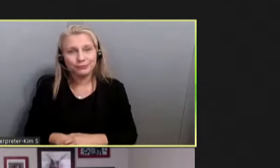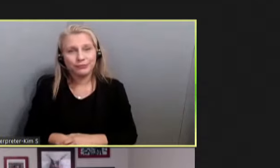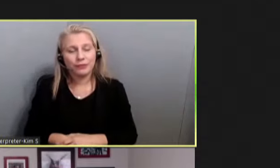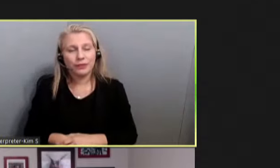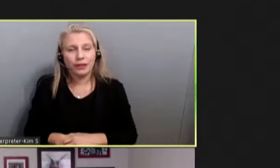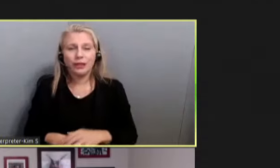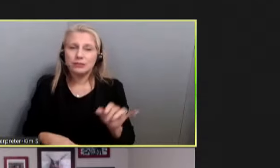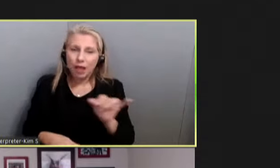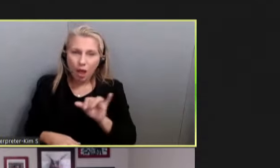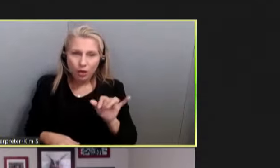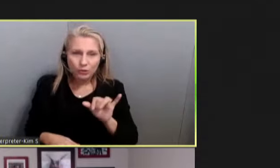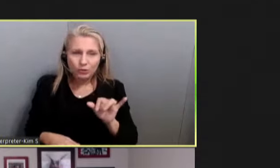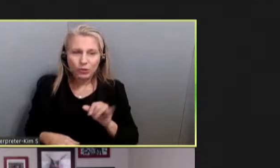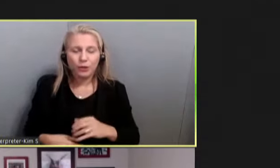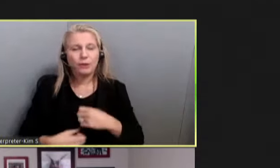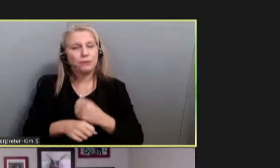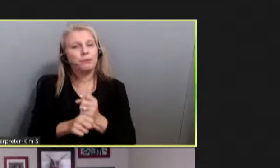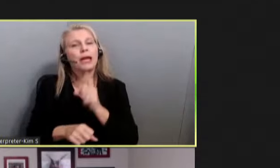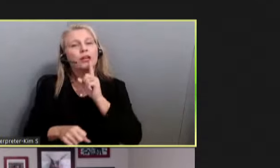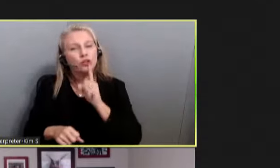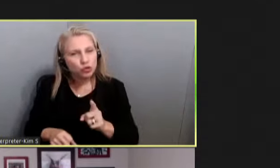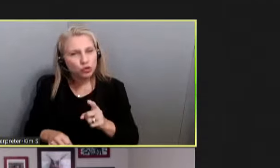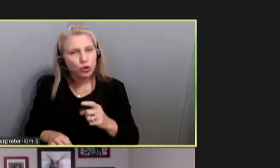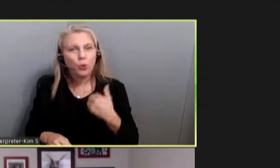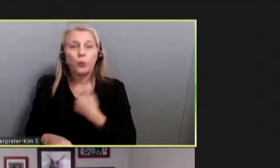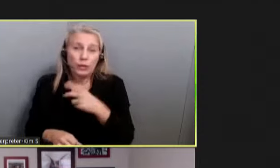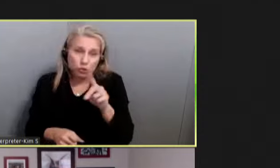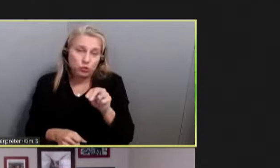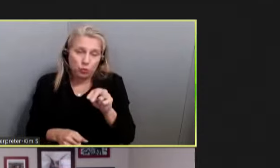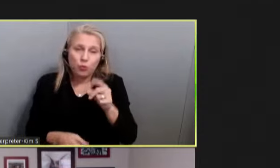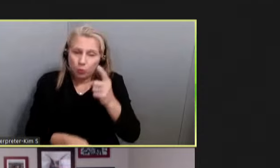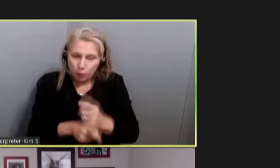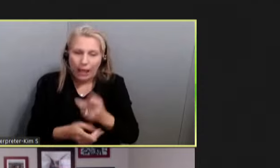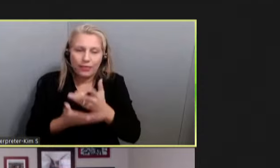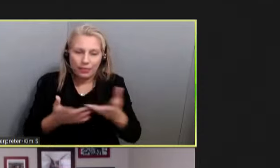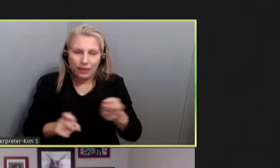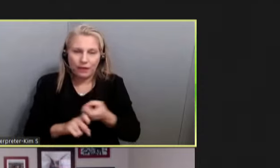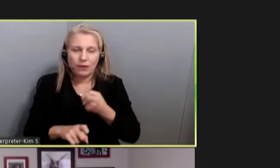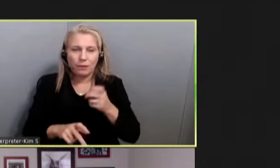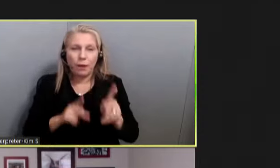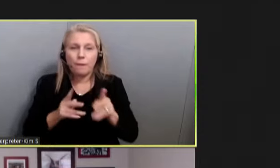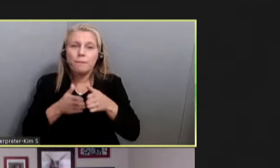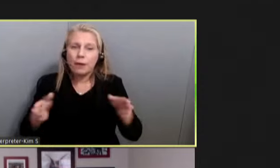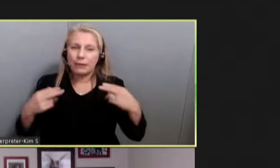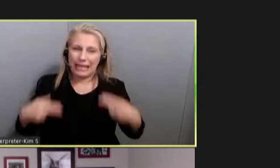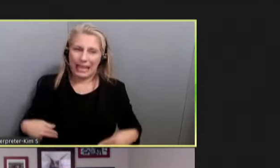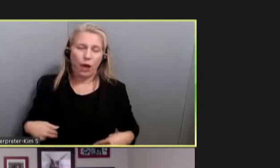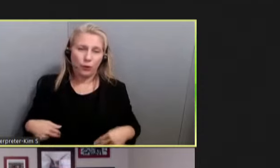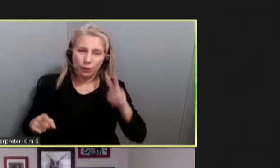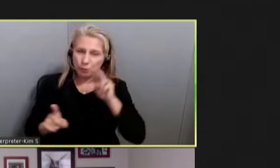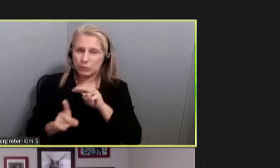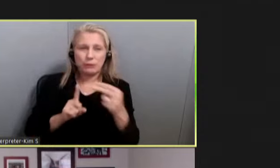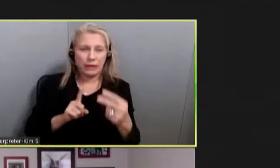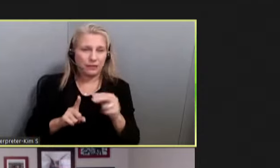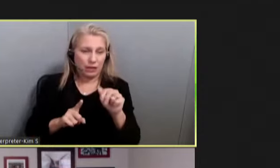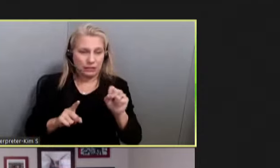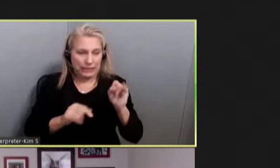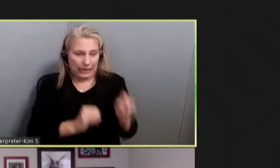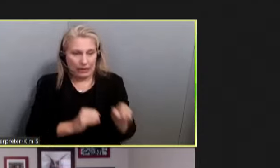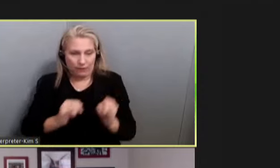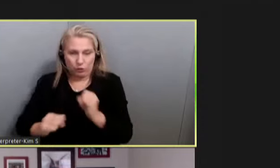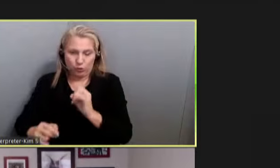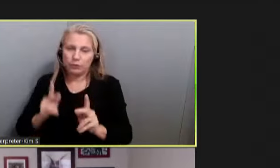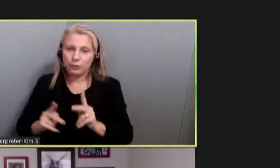it's also in making sure that we do the right things from a public health perspective as individuals. And it